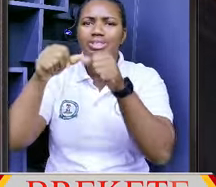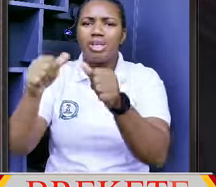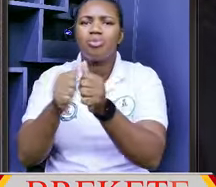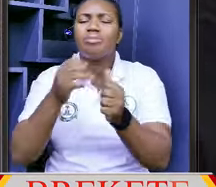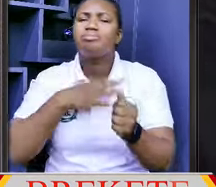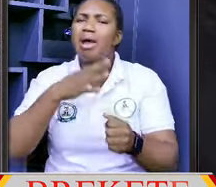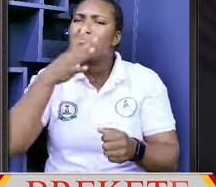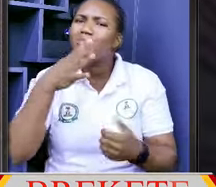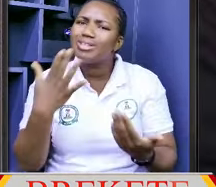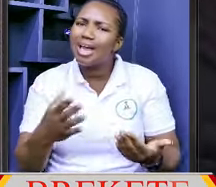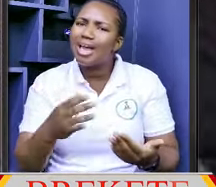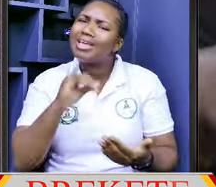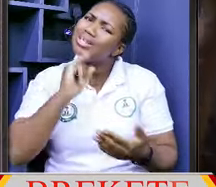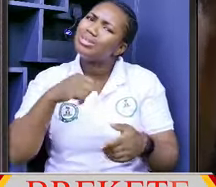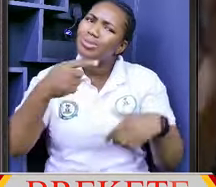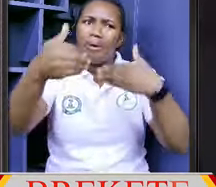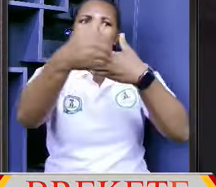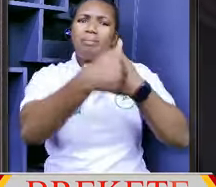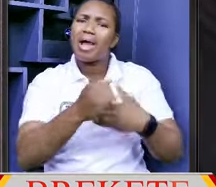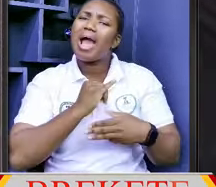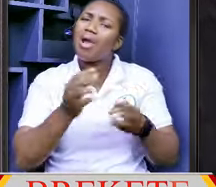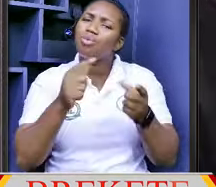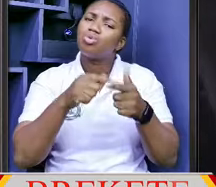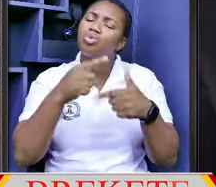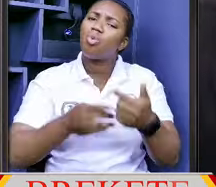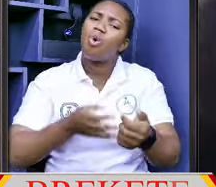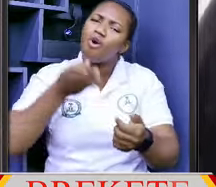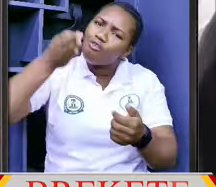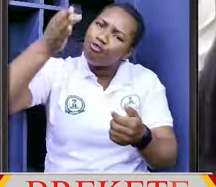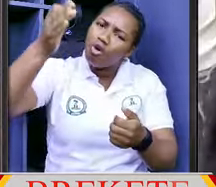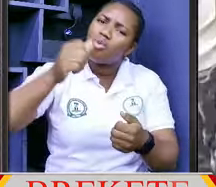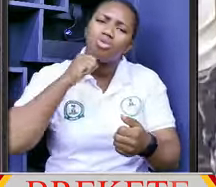backward. That is how he lived since that day.